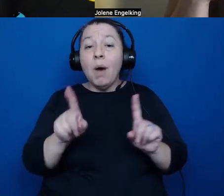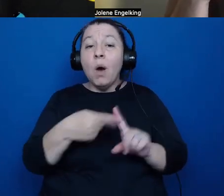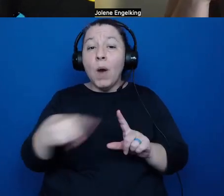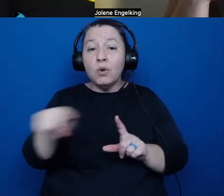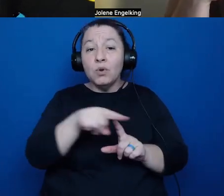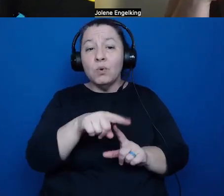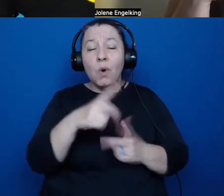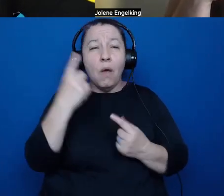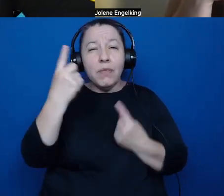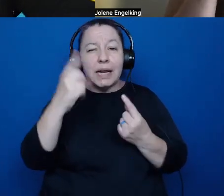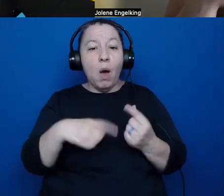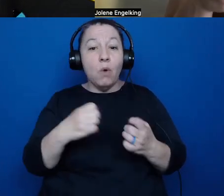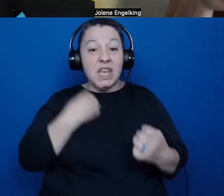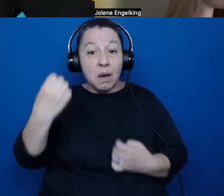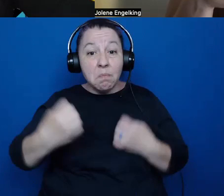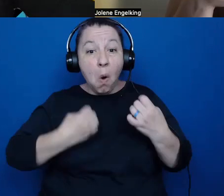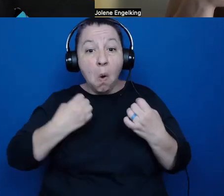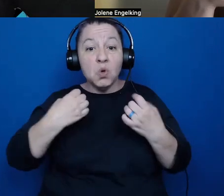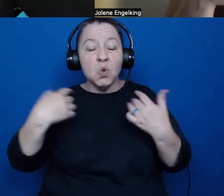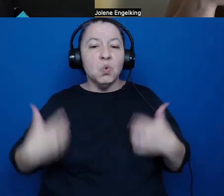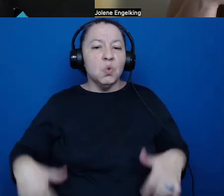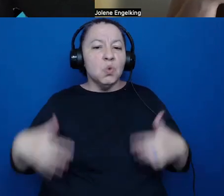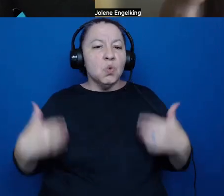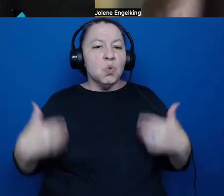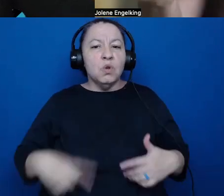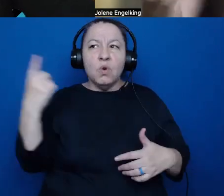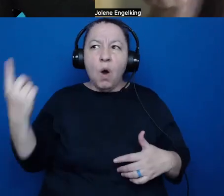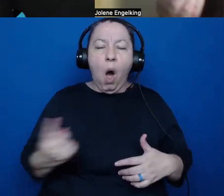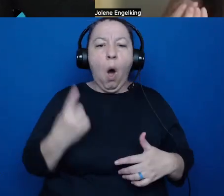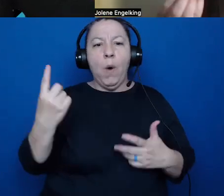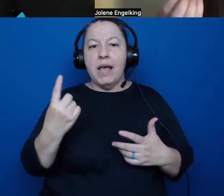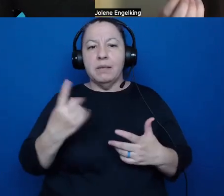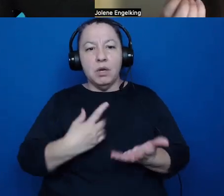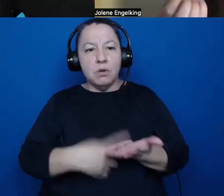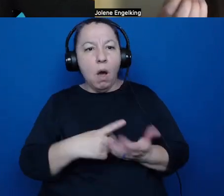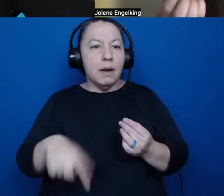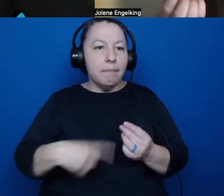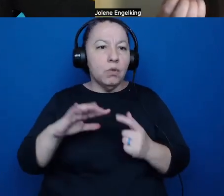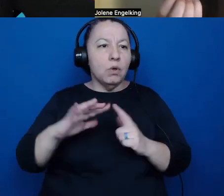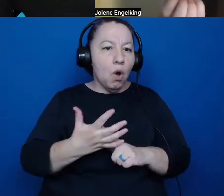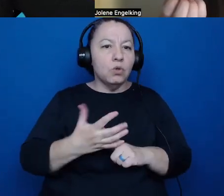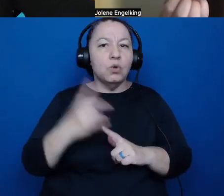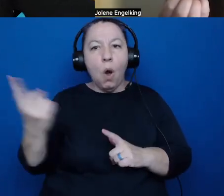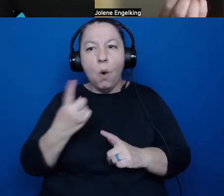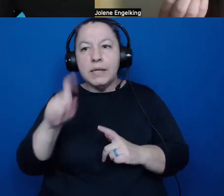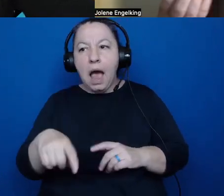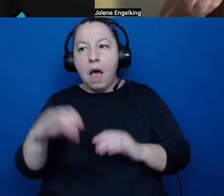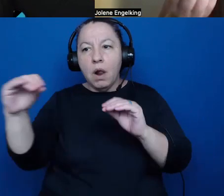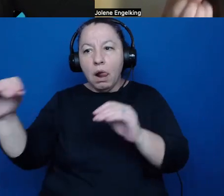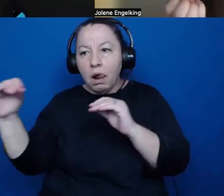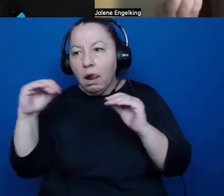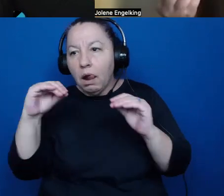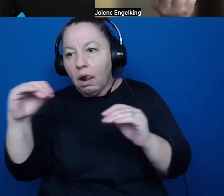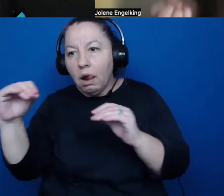that comes with having to always be talking about your culture and having to try to like bring people along to make you feel that you're like to